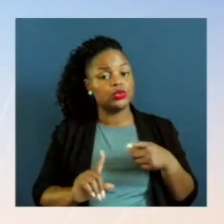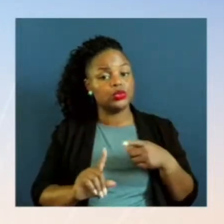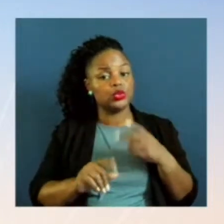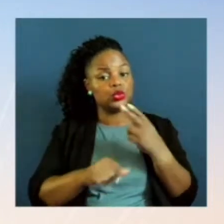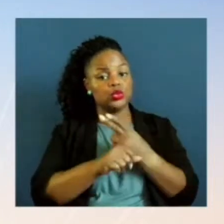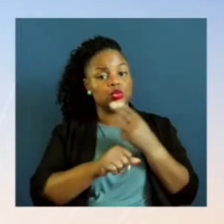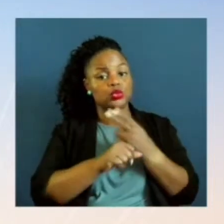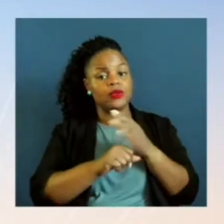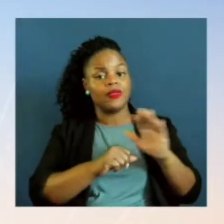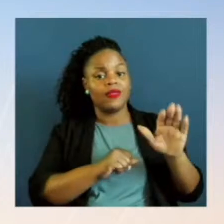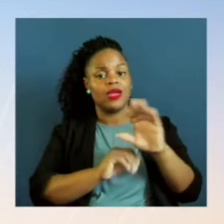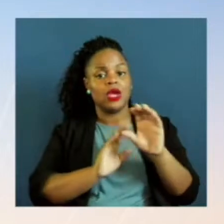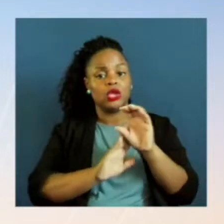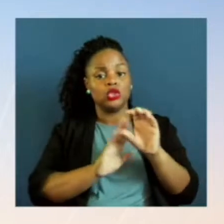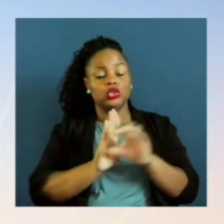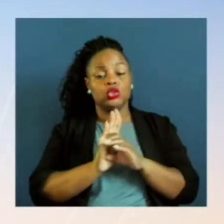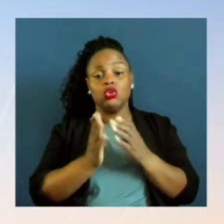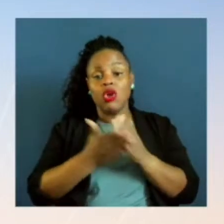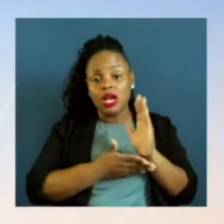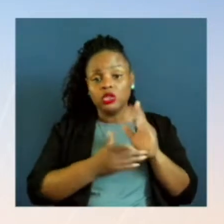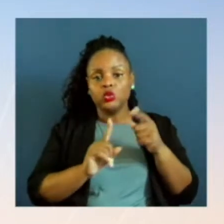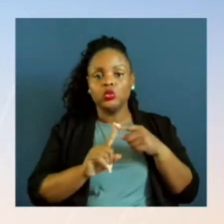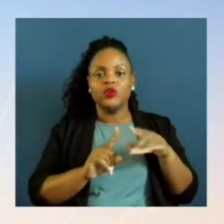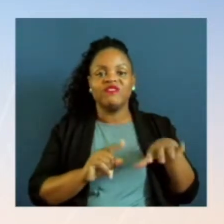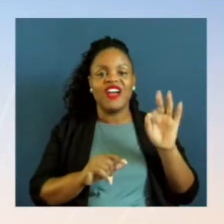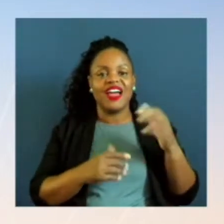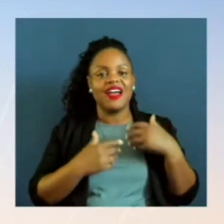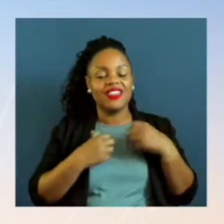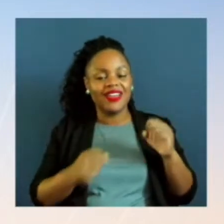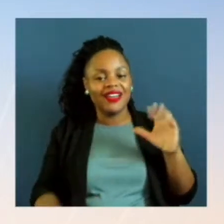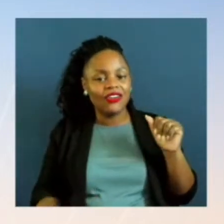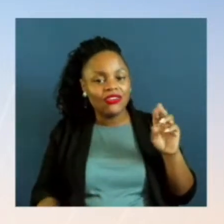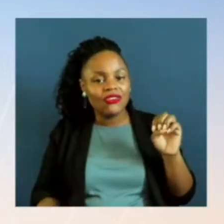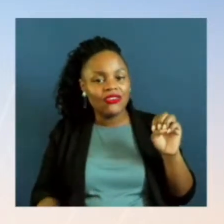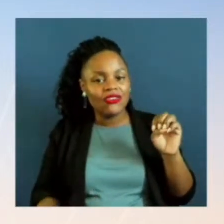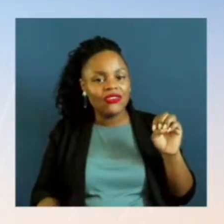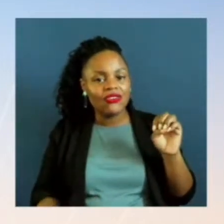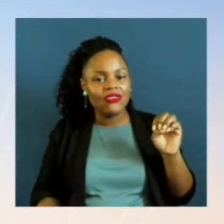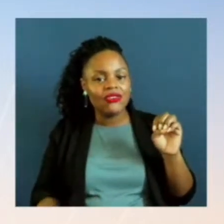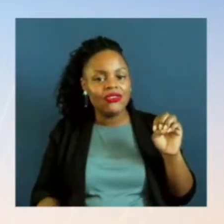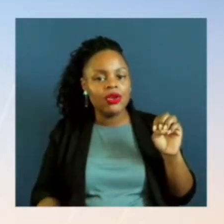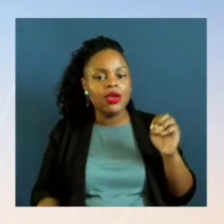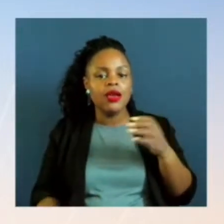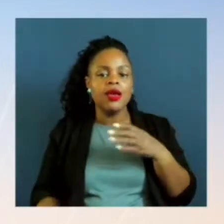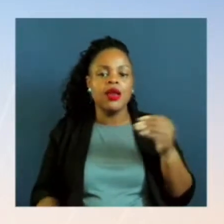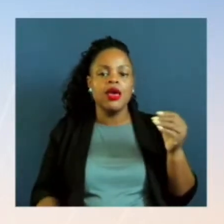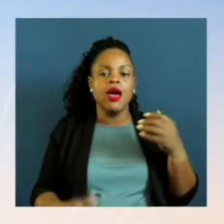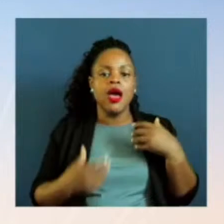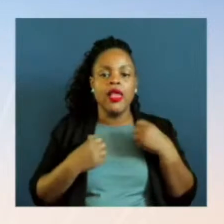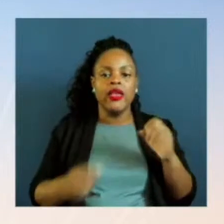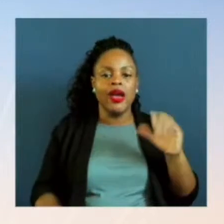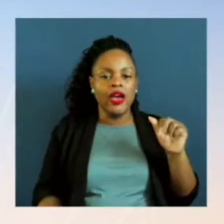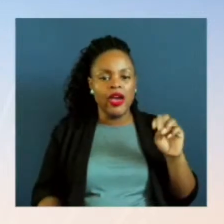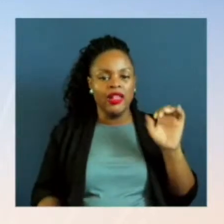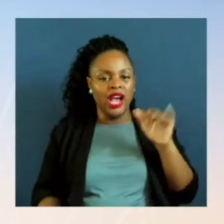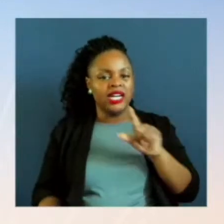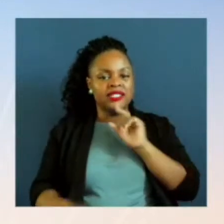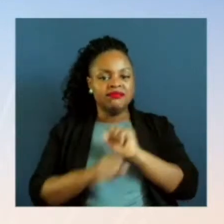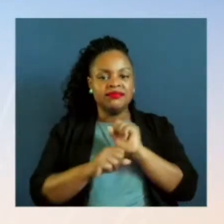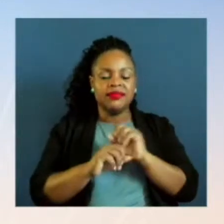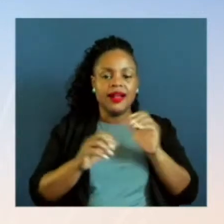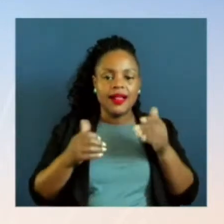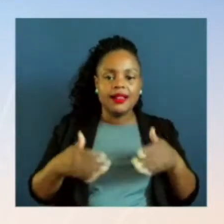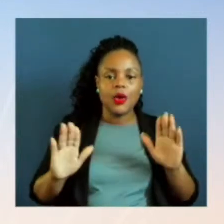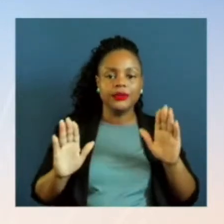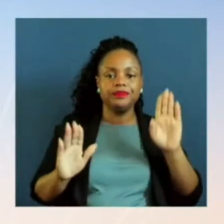seek health care, and health care that is enshrined and allowed by federal law. What he would convey to them,